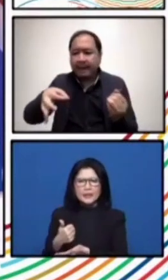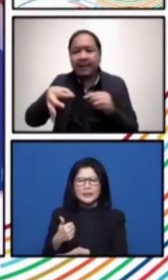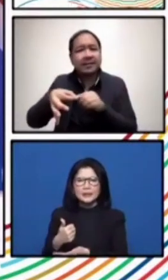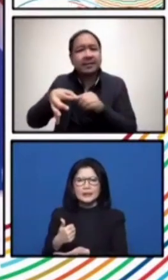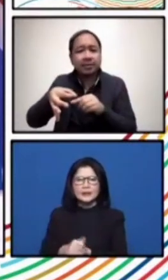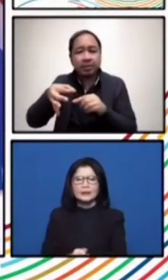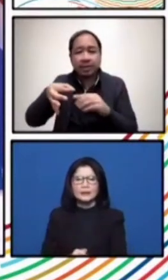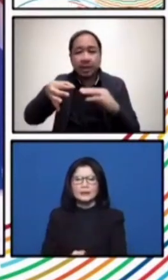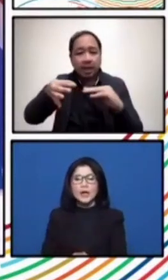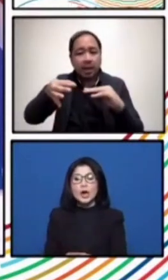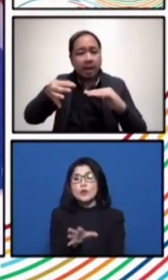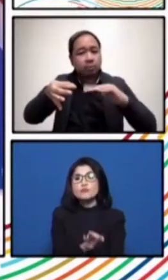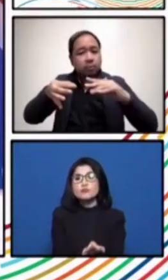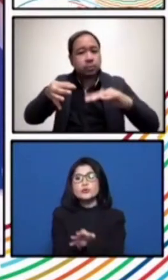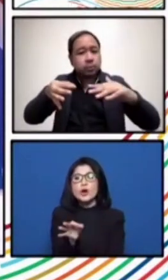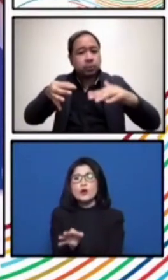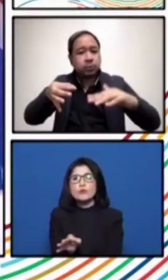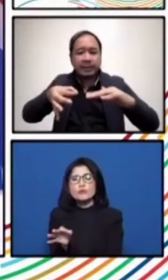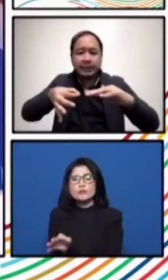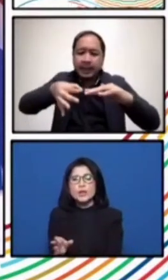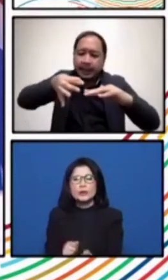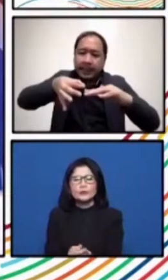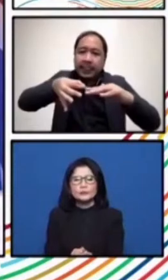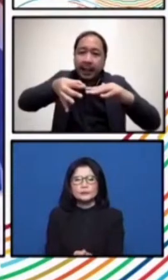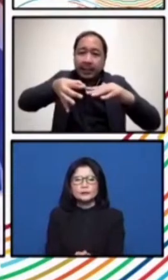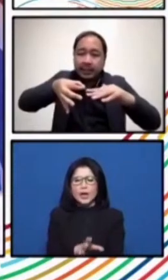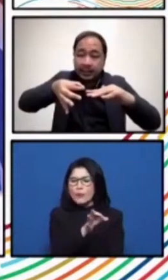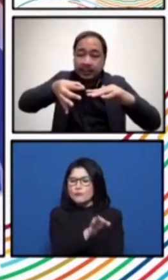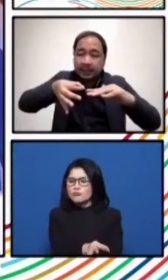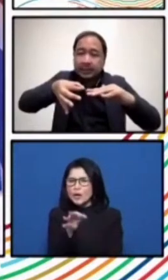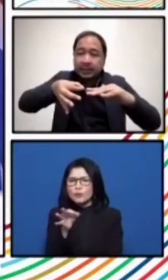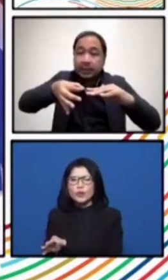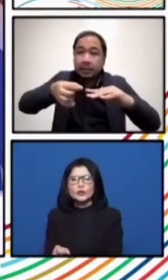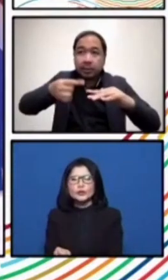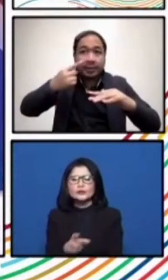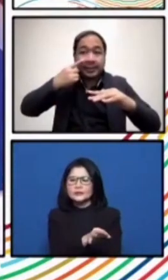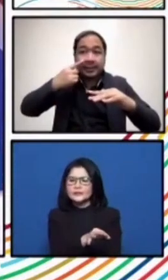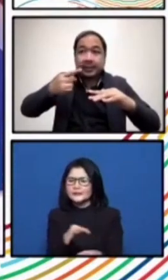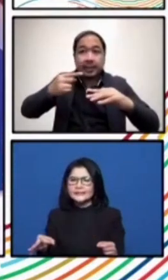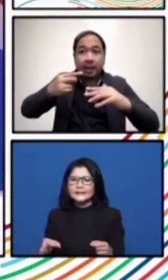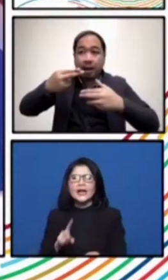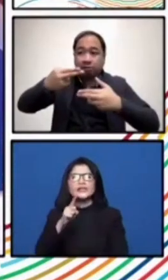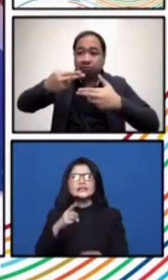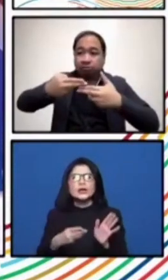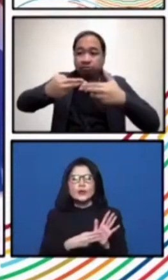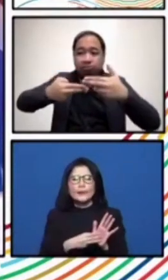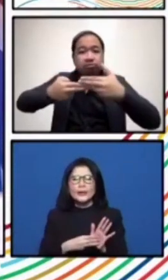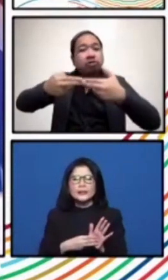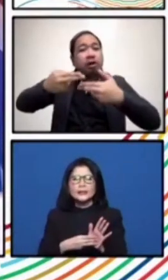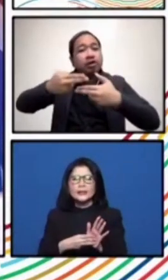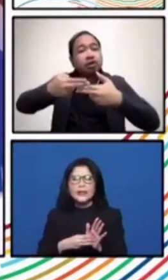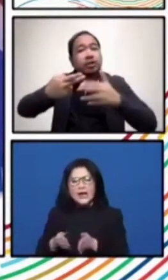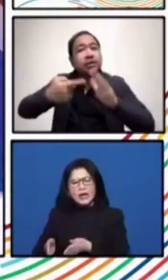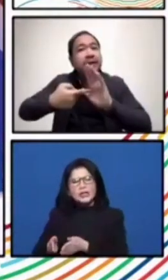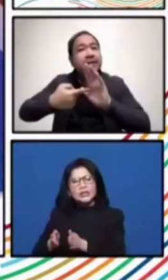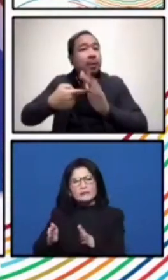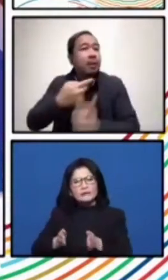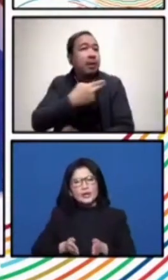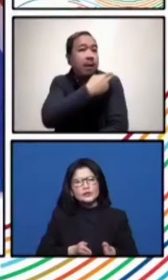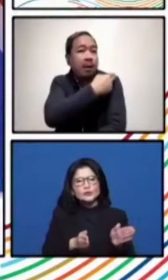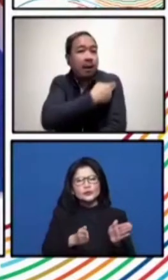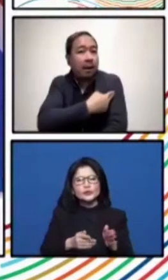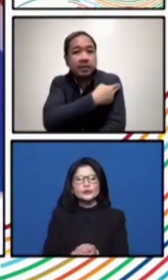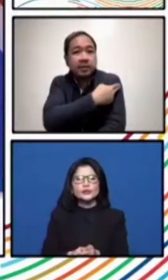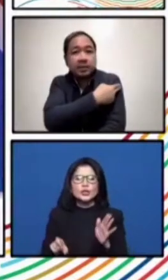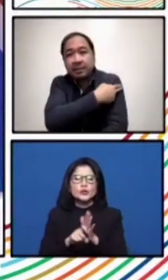meter above the main sea level uh critical infrastructure infrastructure such as hospitals schools